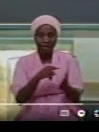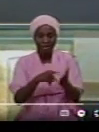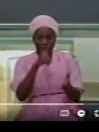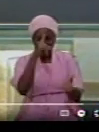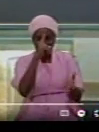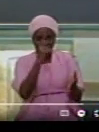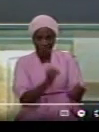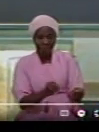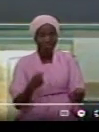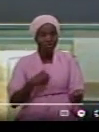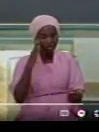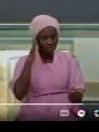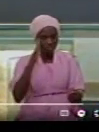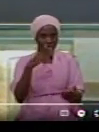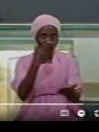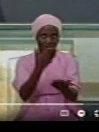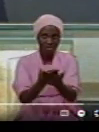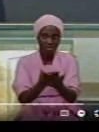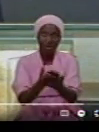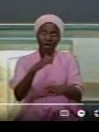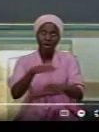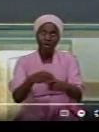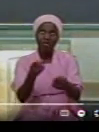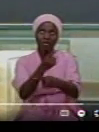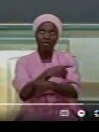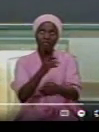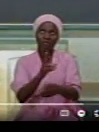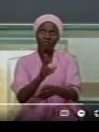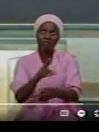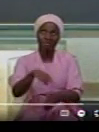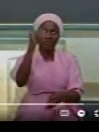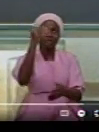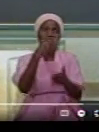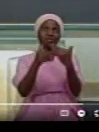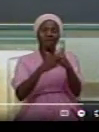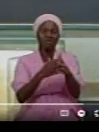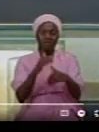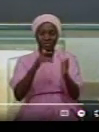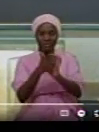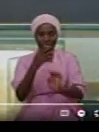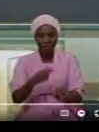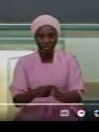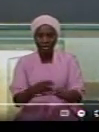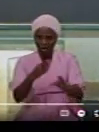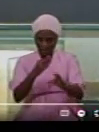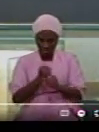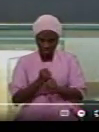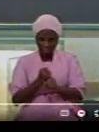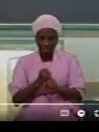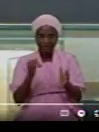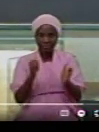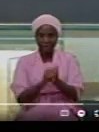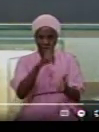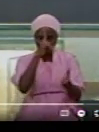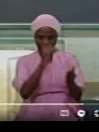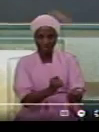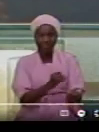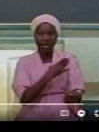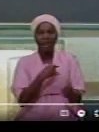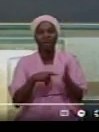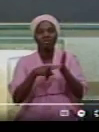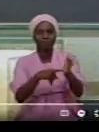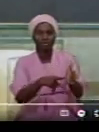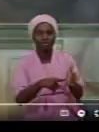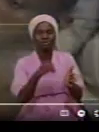day of rapture. Receive that faith and show, demonstrate that faith, and your blessings will never come to